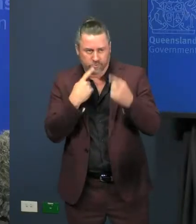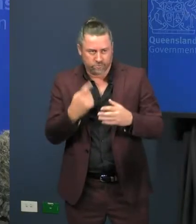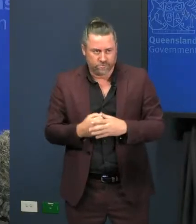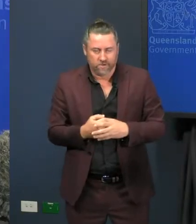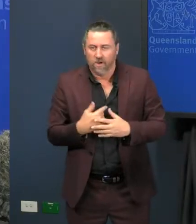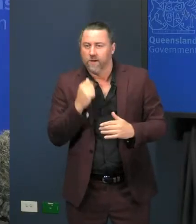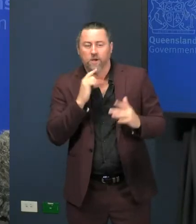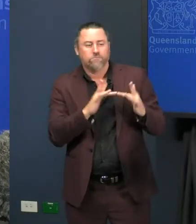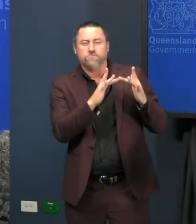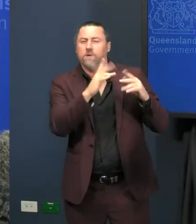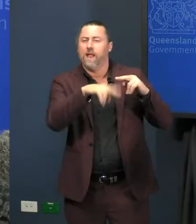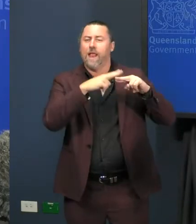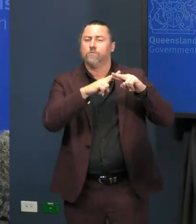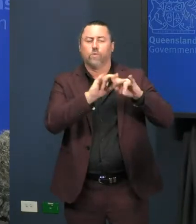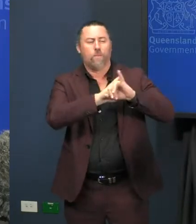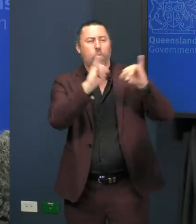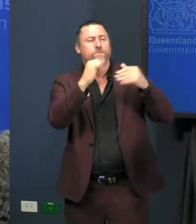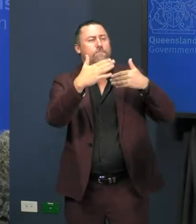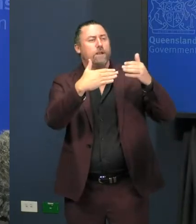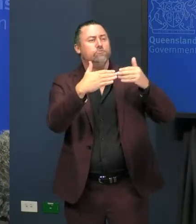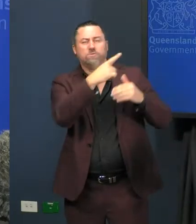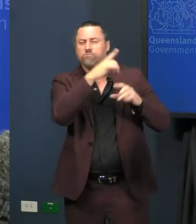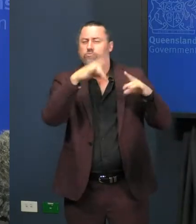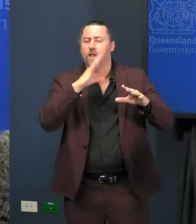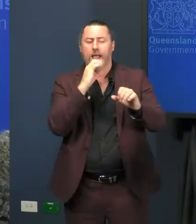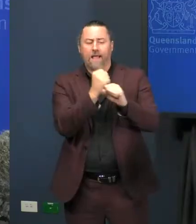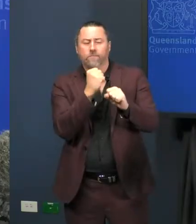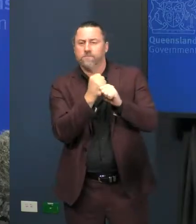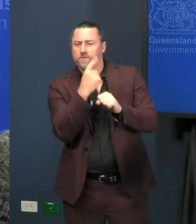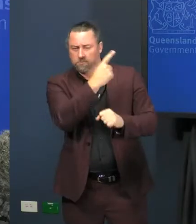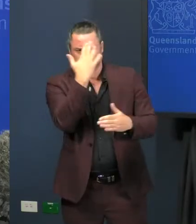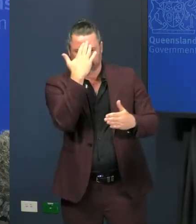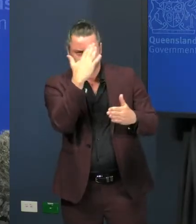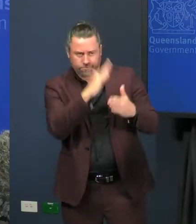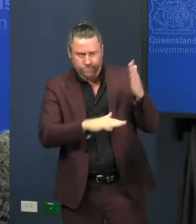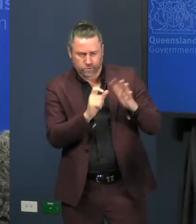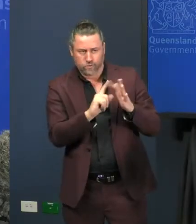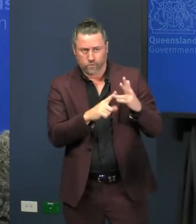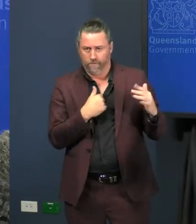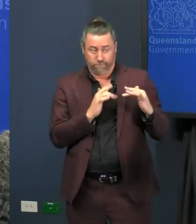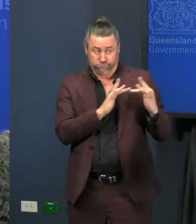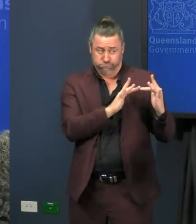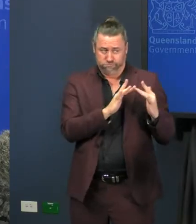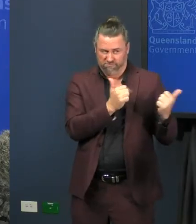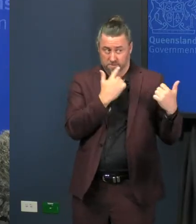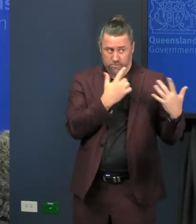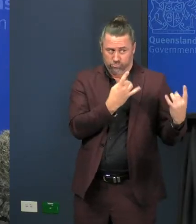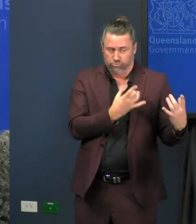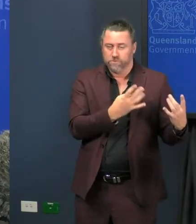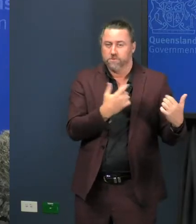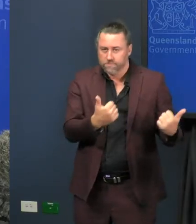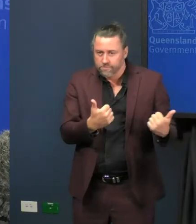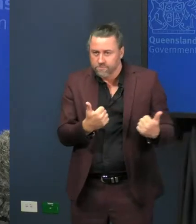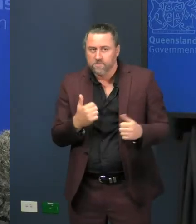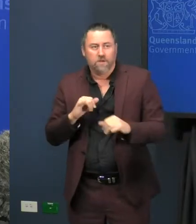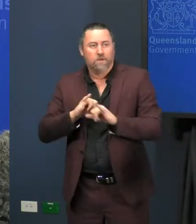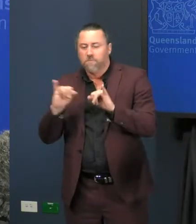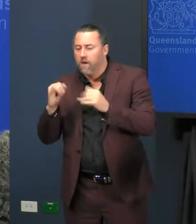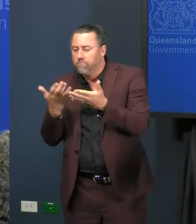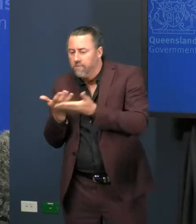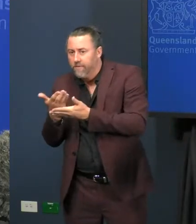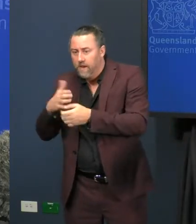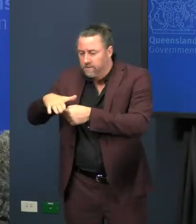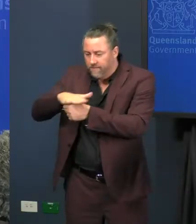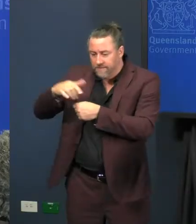spoken with the Australian Defence Force Liaison Officer within the State Disaster Coordination Centre, and I've also engaged with the Commissioner of New